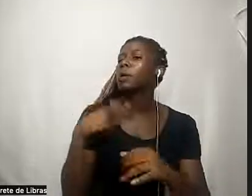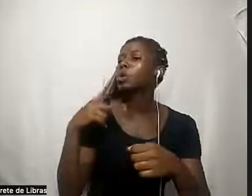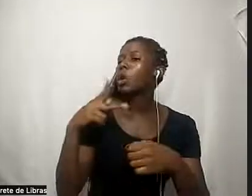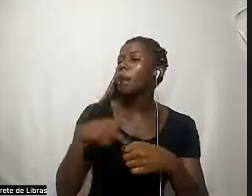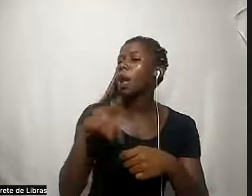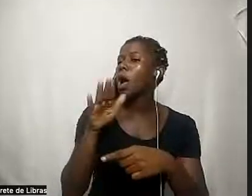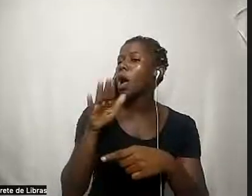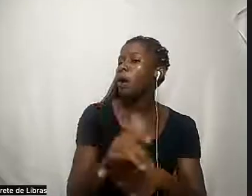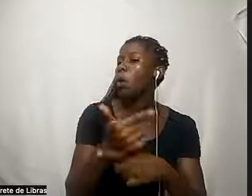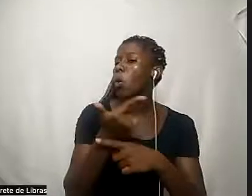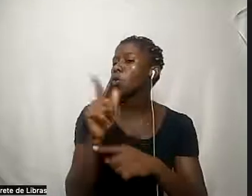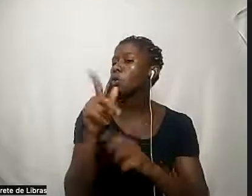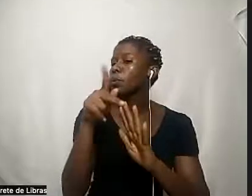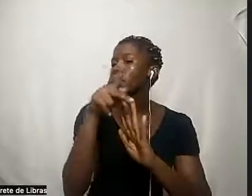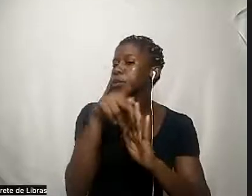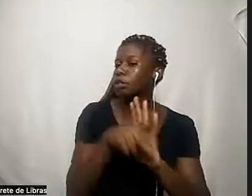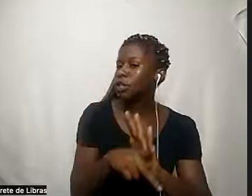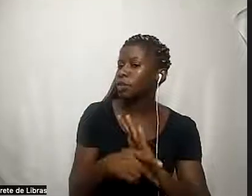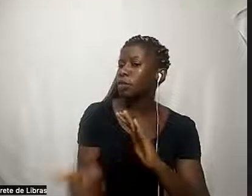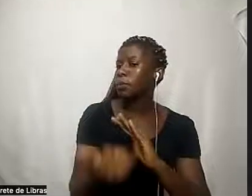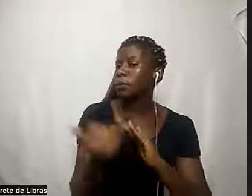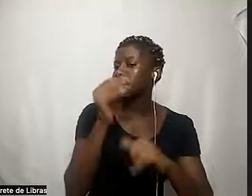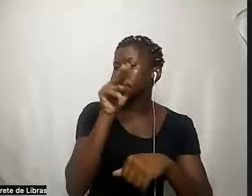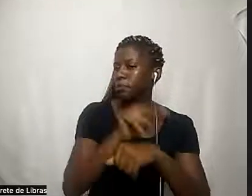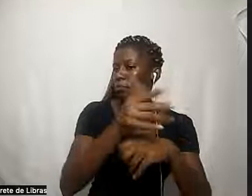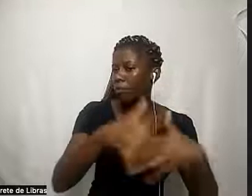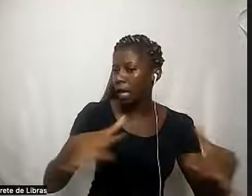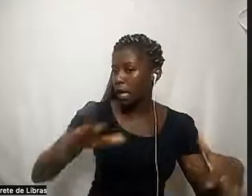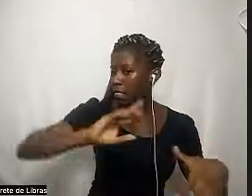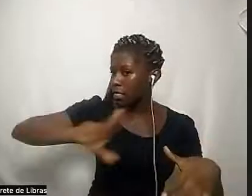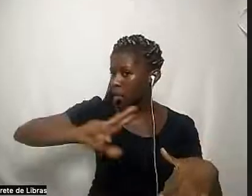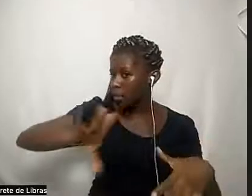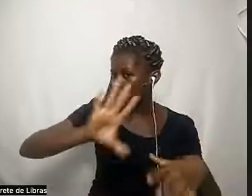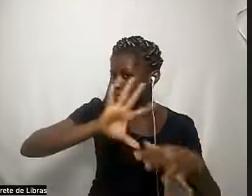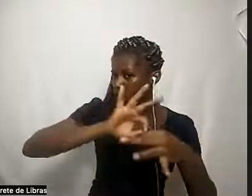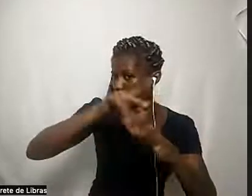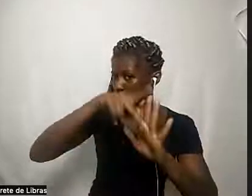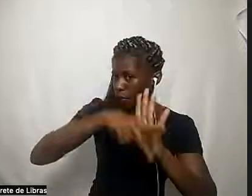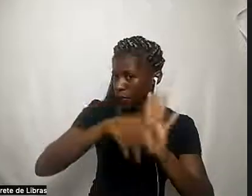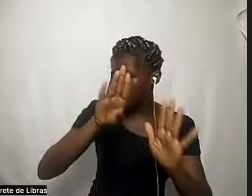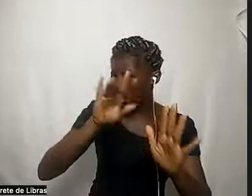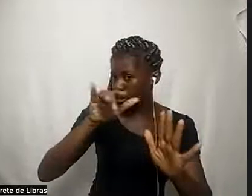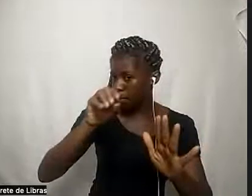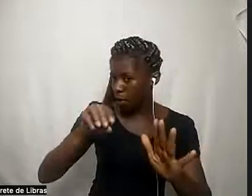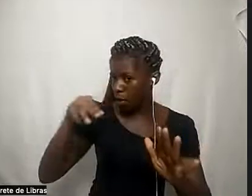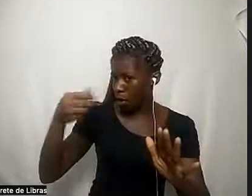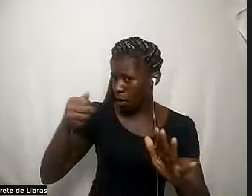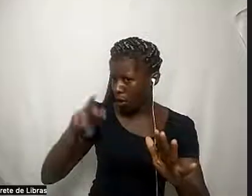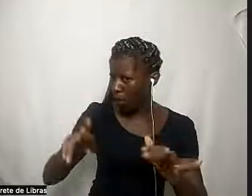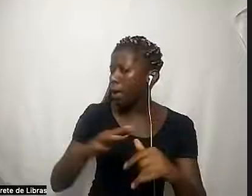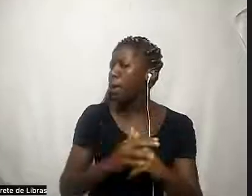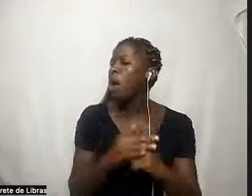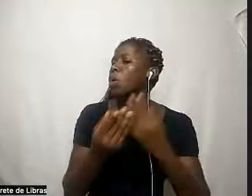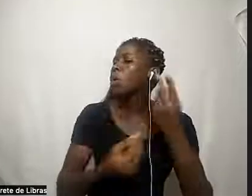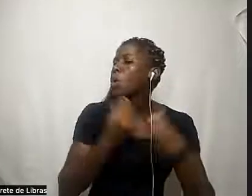Petrobras sponsors other projects relevant to the marine environment that are part of the Biomar Network. As the projects that make up the network, how are the projects